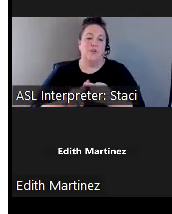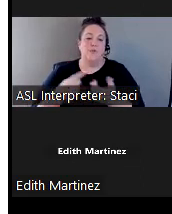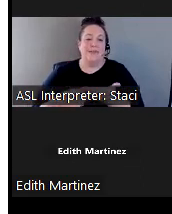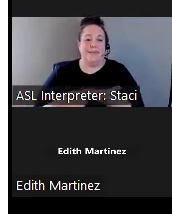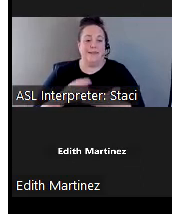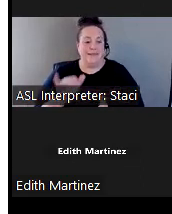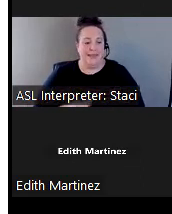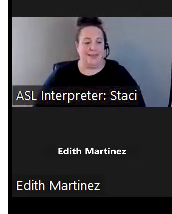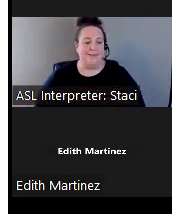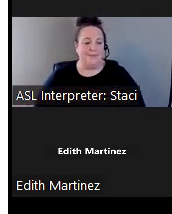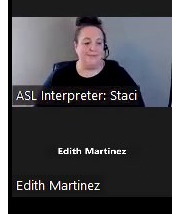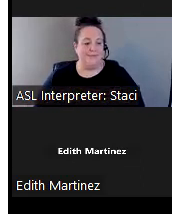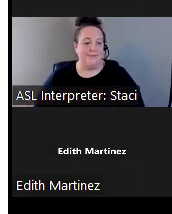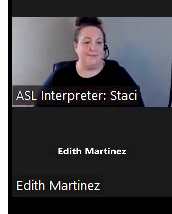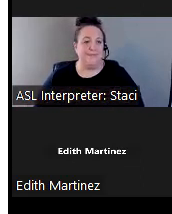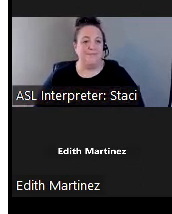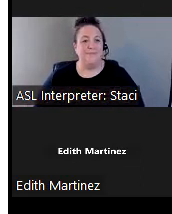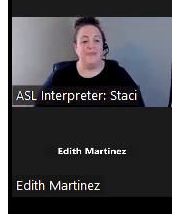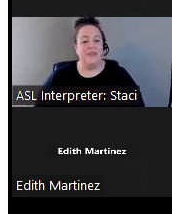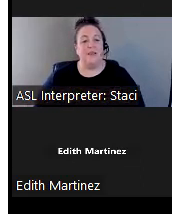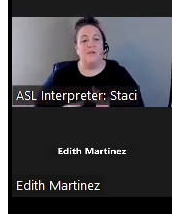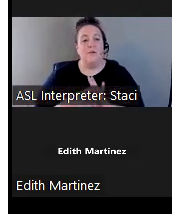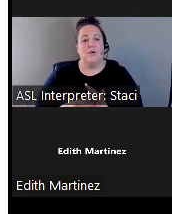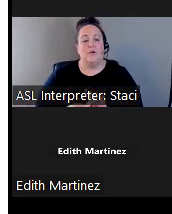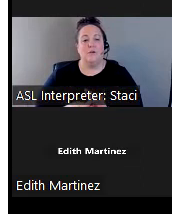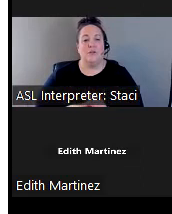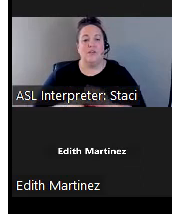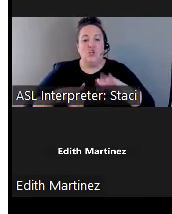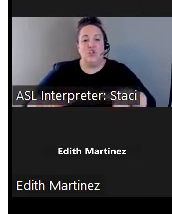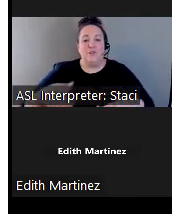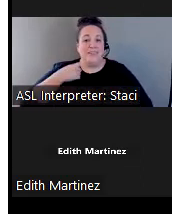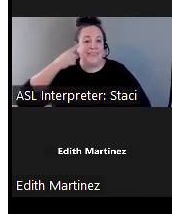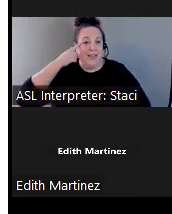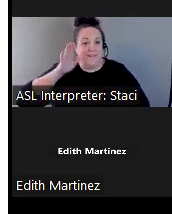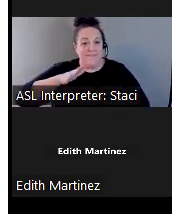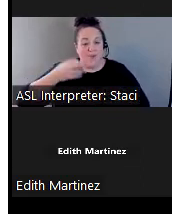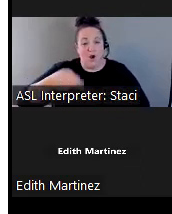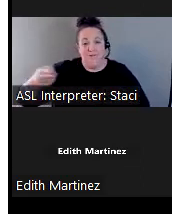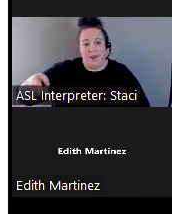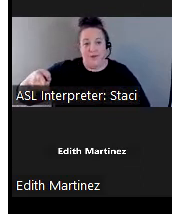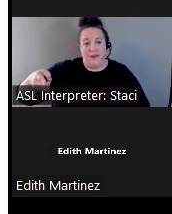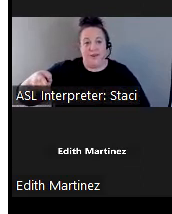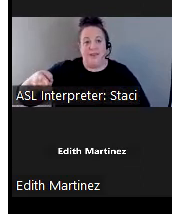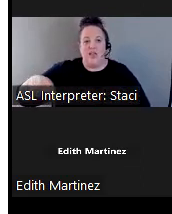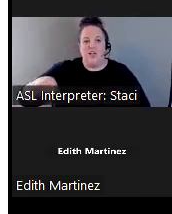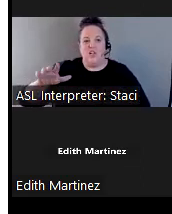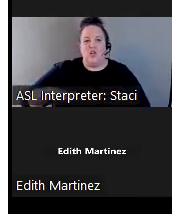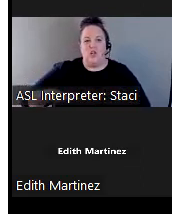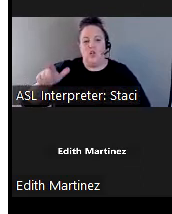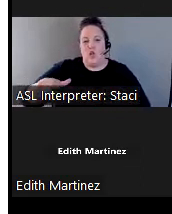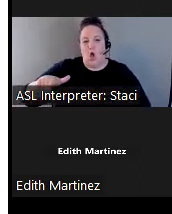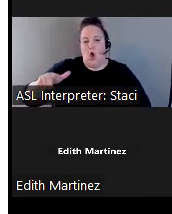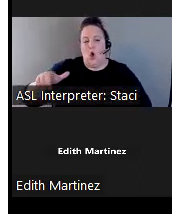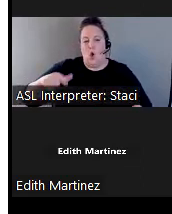items. In terms of our children that are deaf and hard of hearing, we refer to this as a low incidence population.